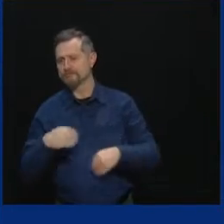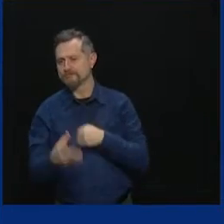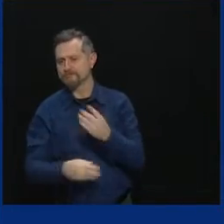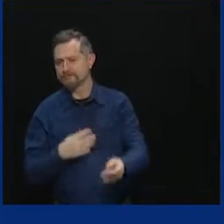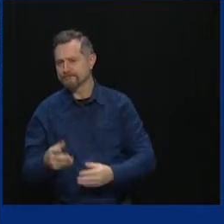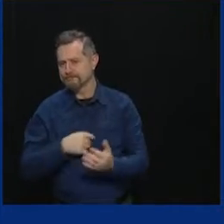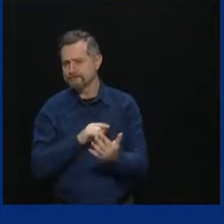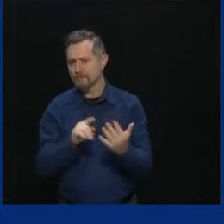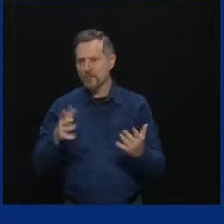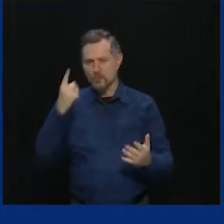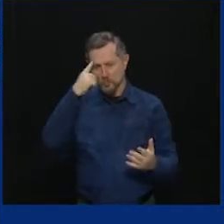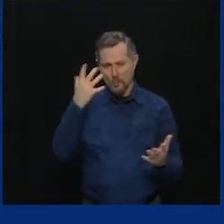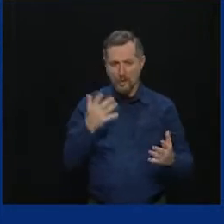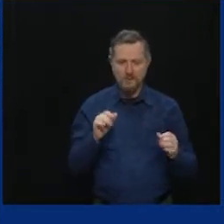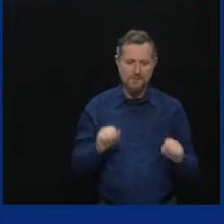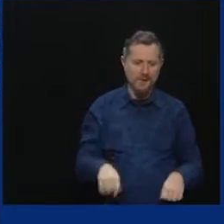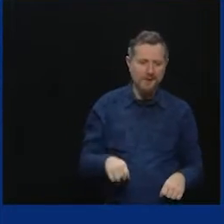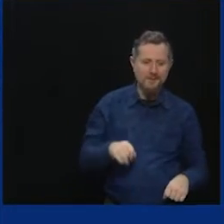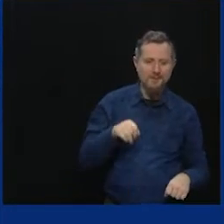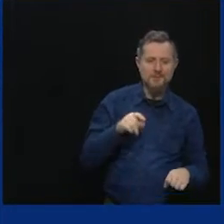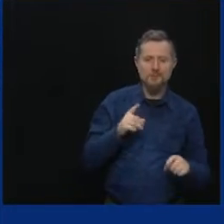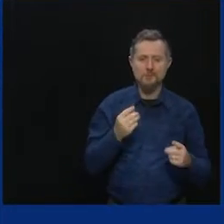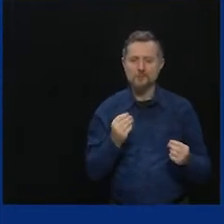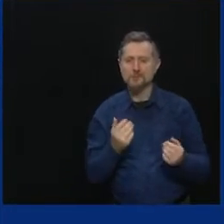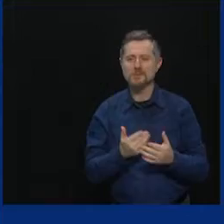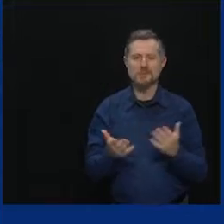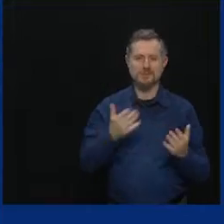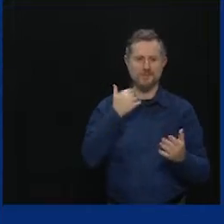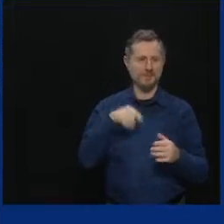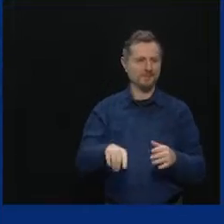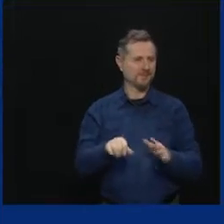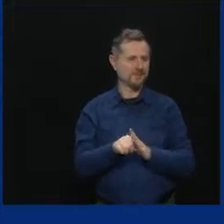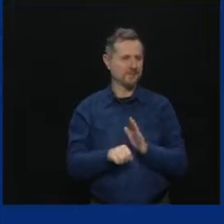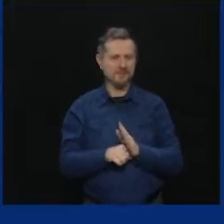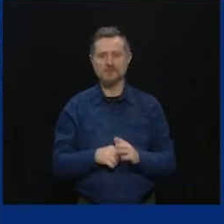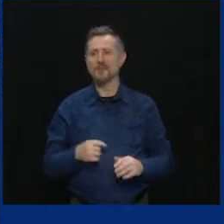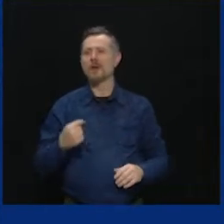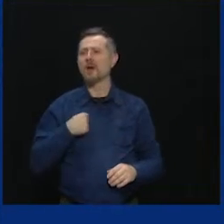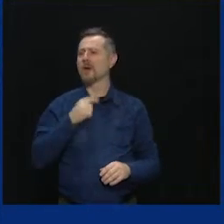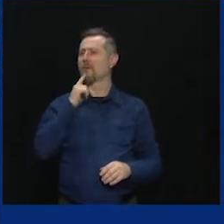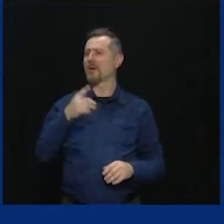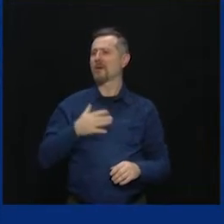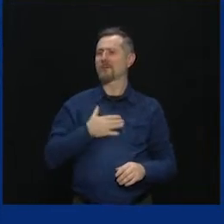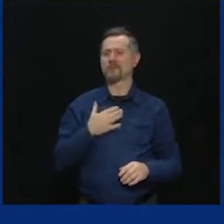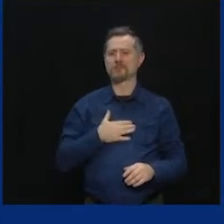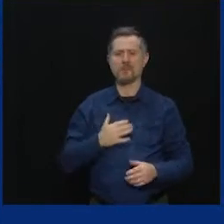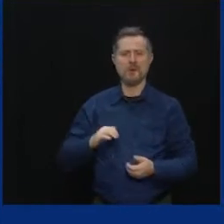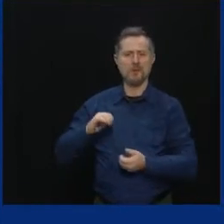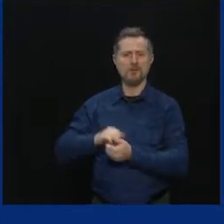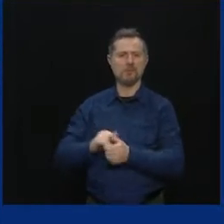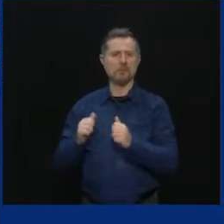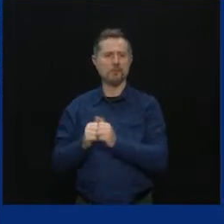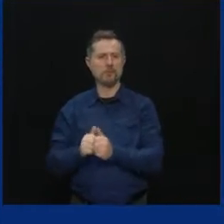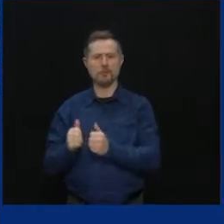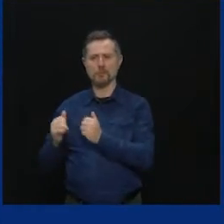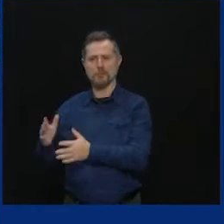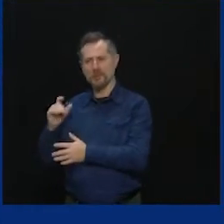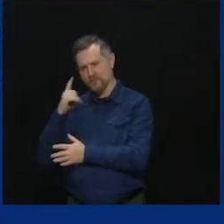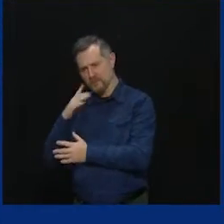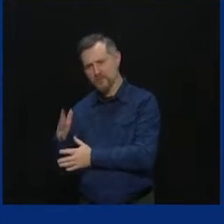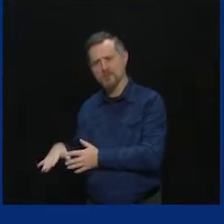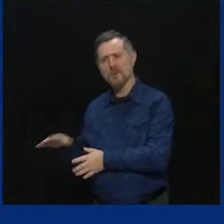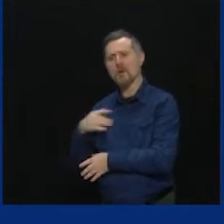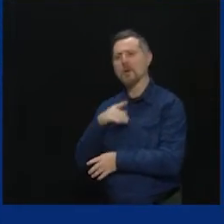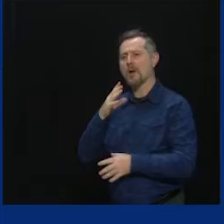happen right now in New York State. And I am happy to partner with you in not only now, but in